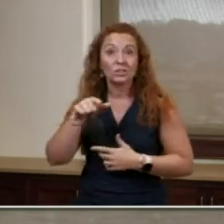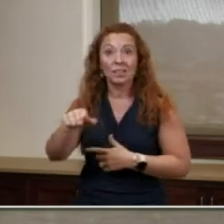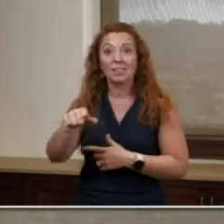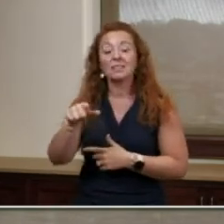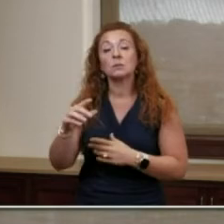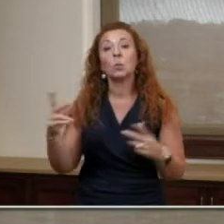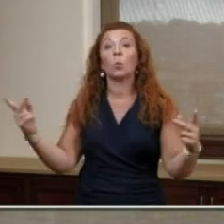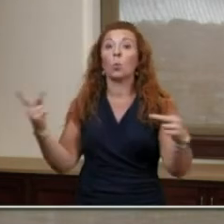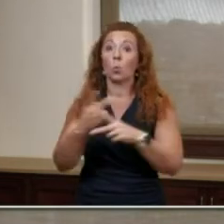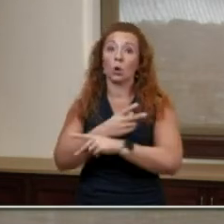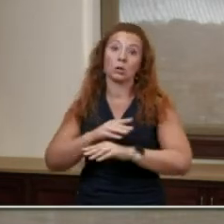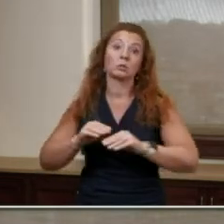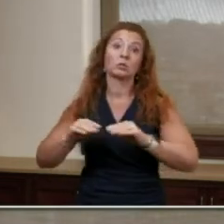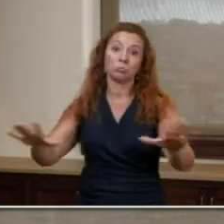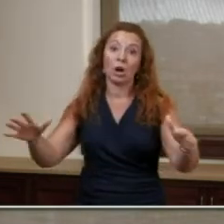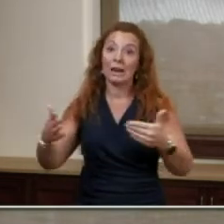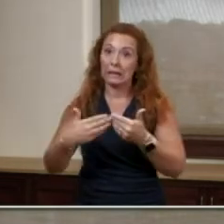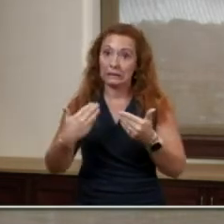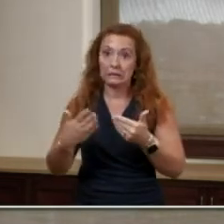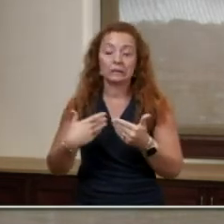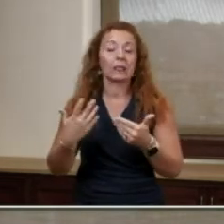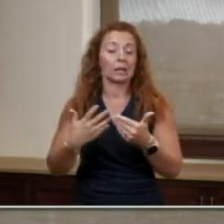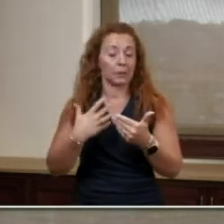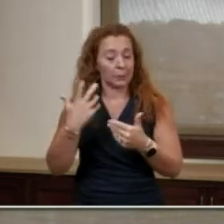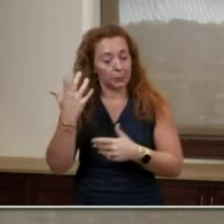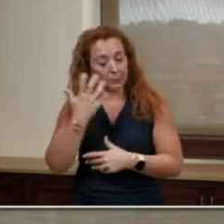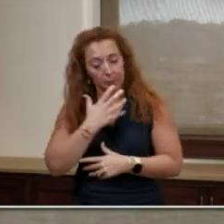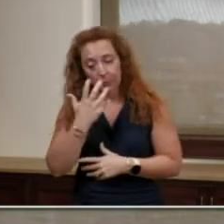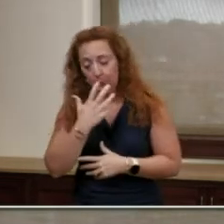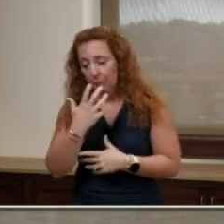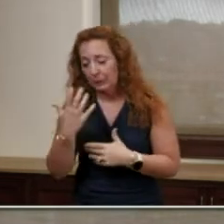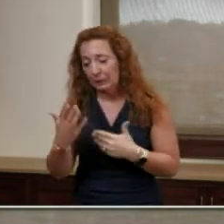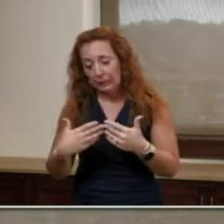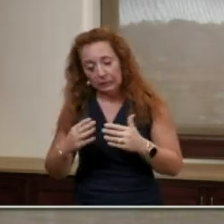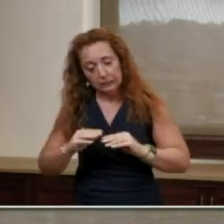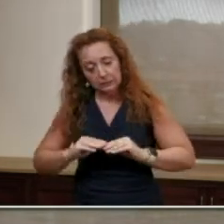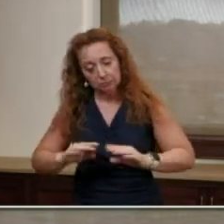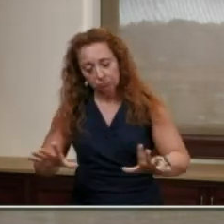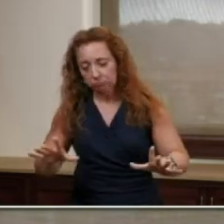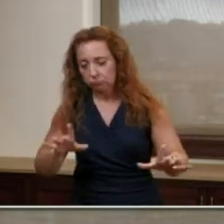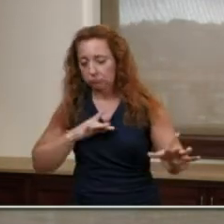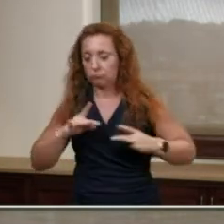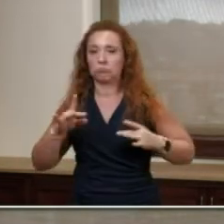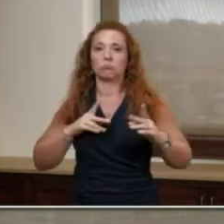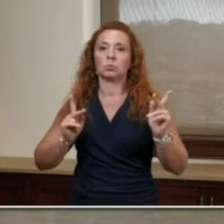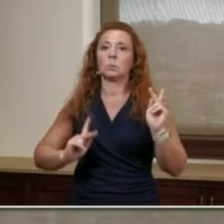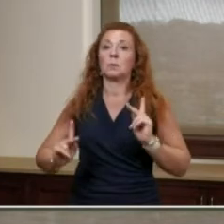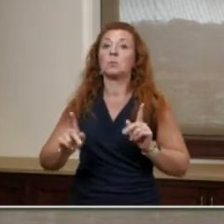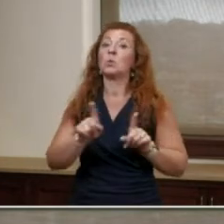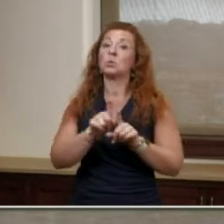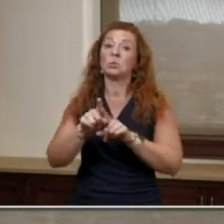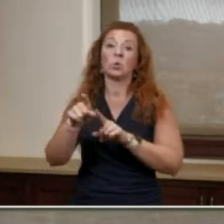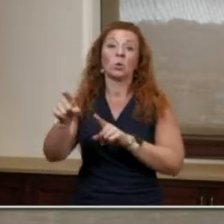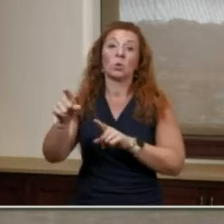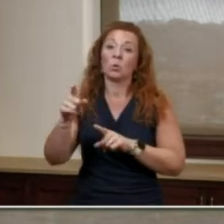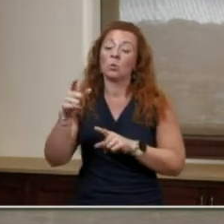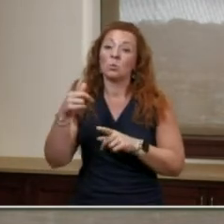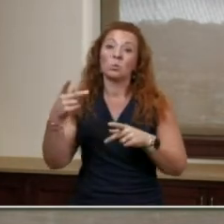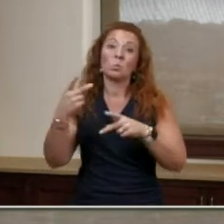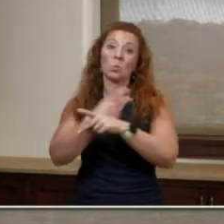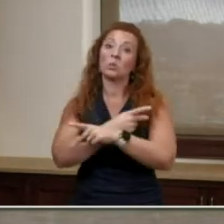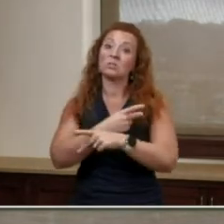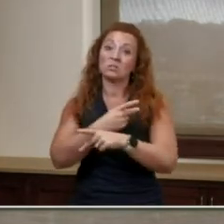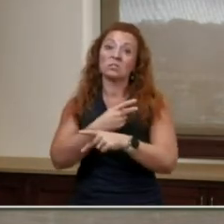more contagious, spreads much more easily than the original COVID, and also is more virulent,